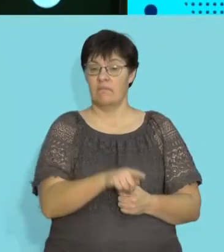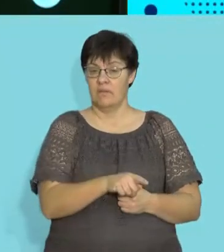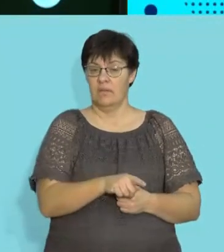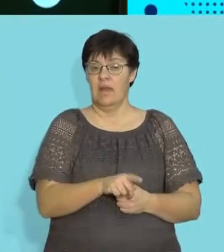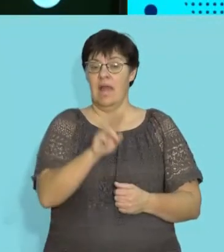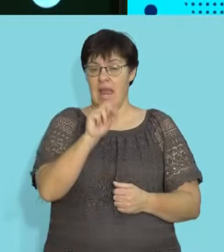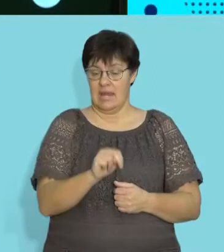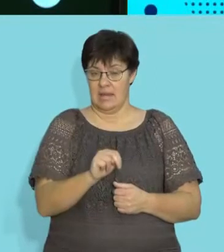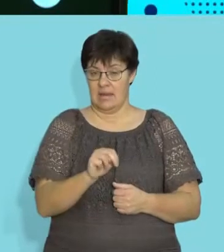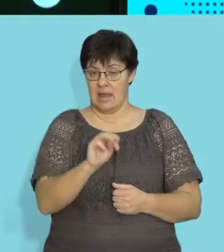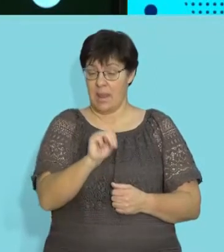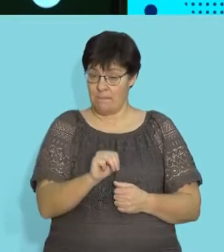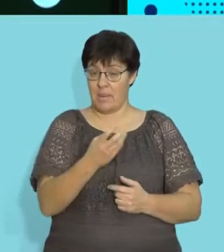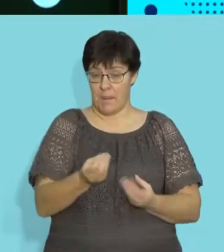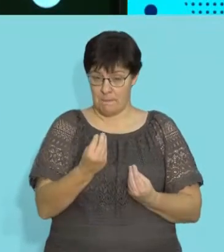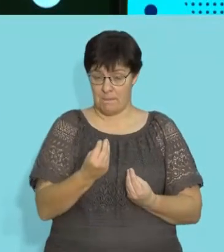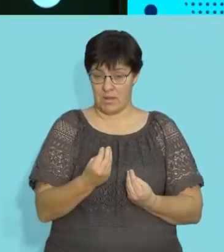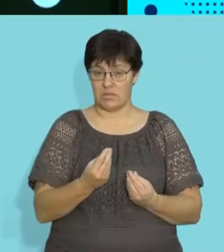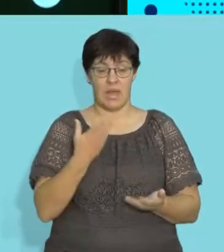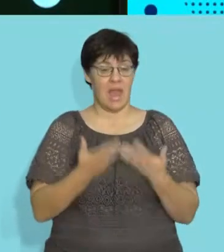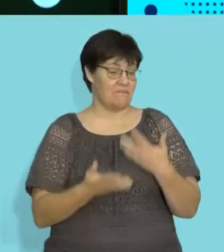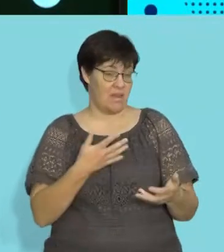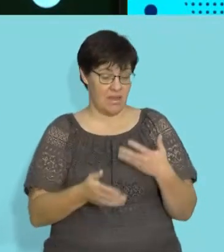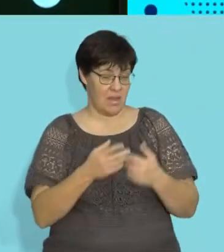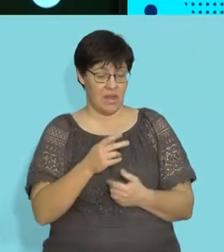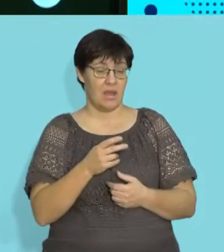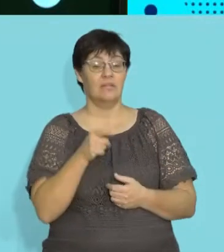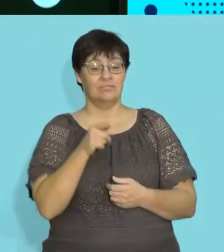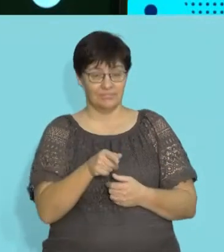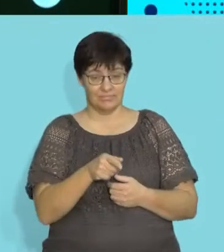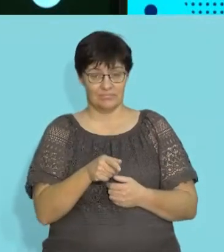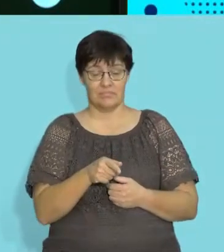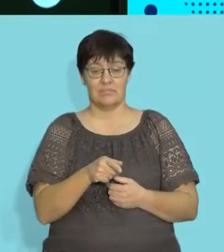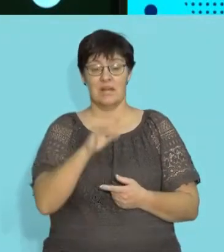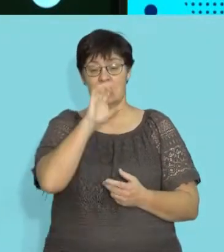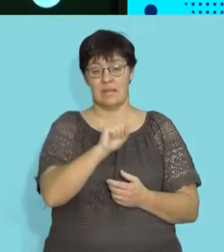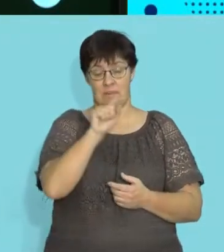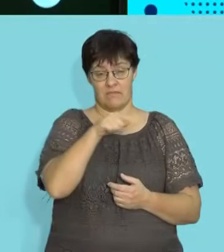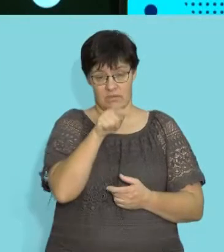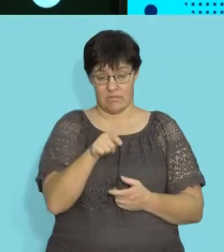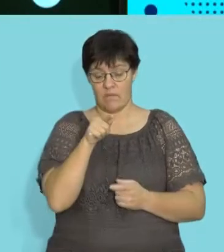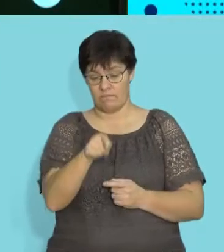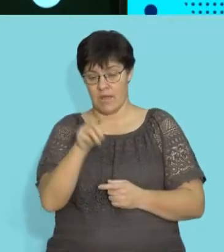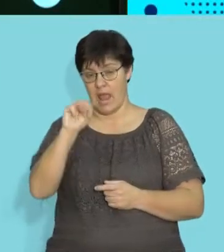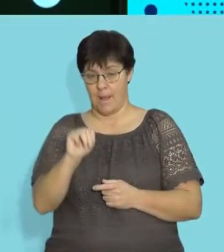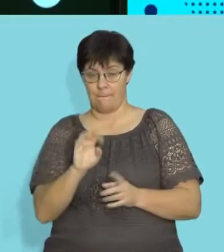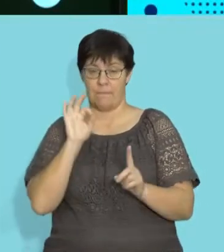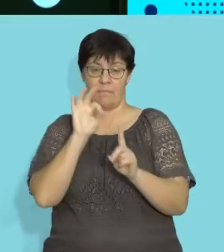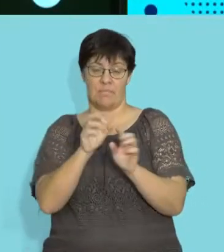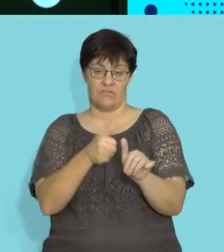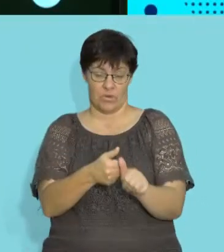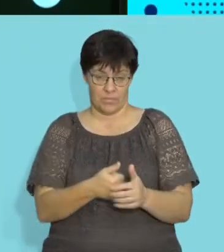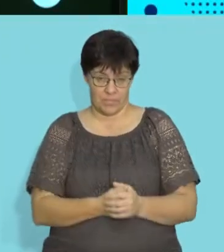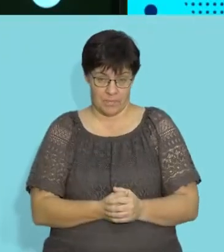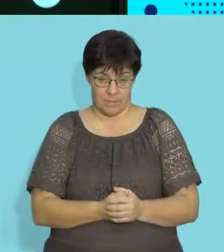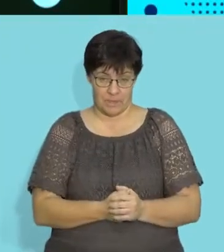terms of m. So that means whatever our sum to infinity is, we're going to simplify it in terms of m. Let's